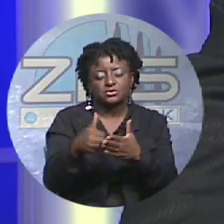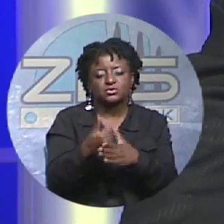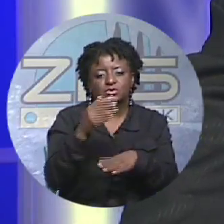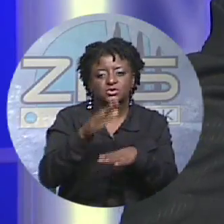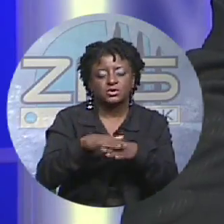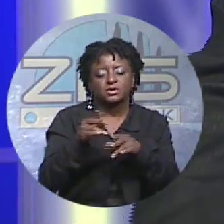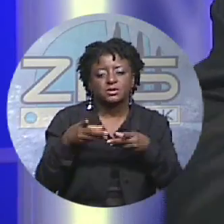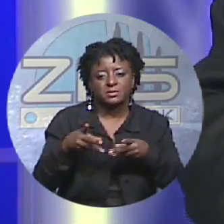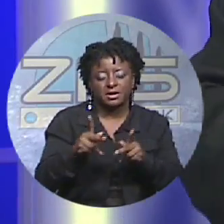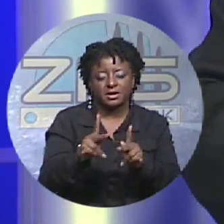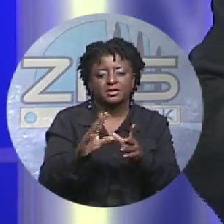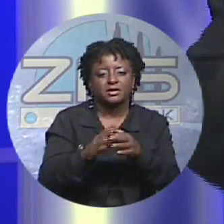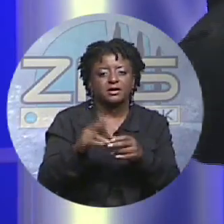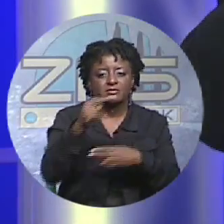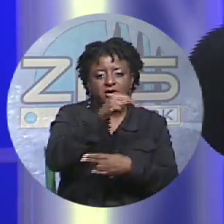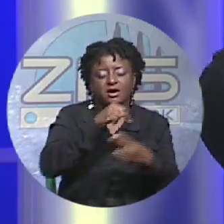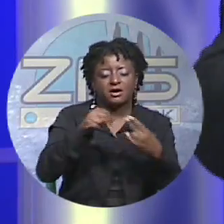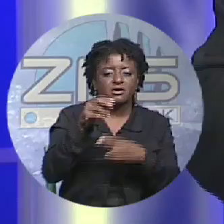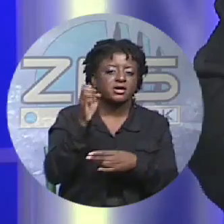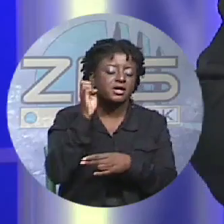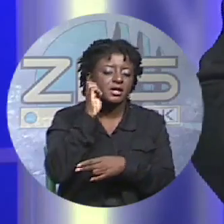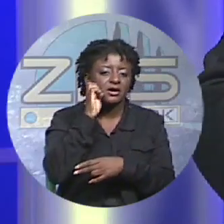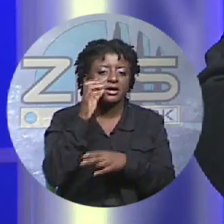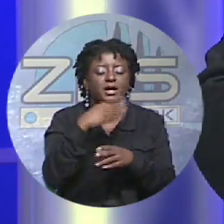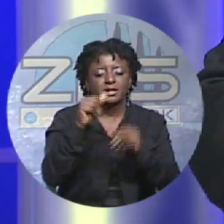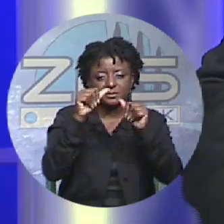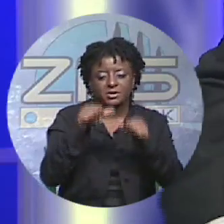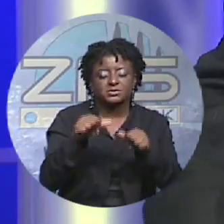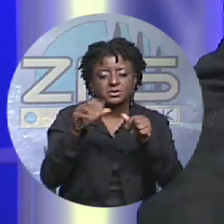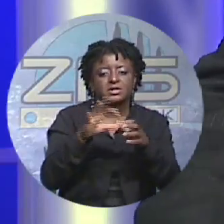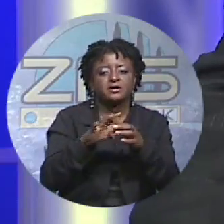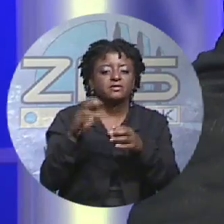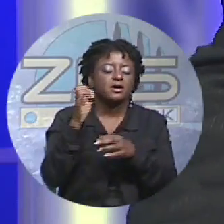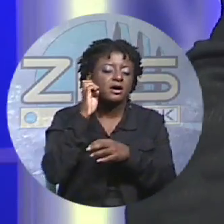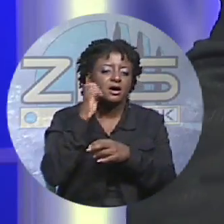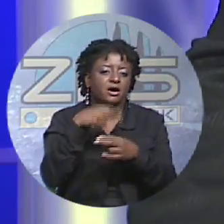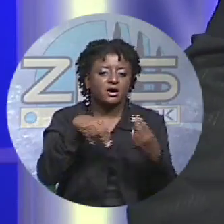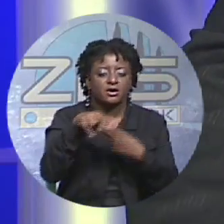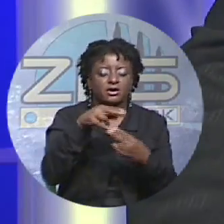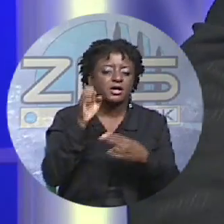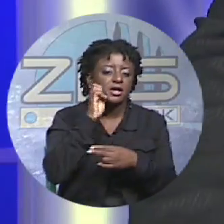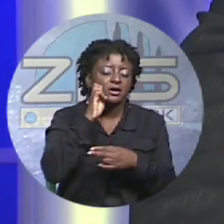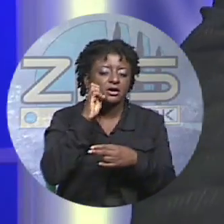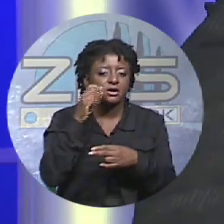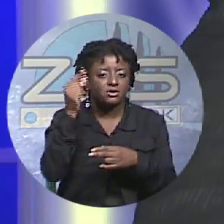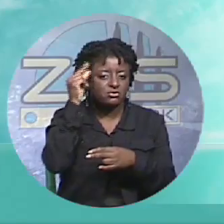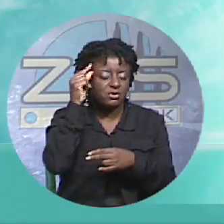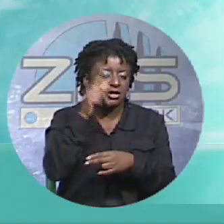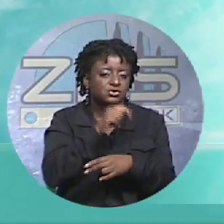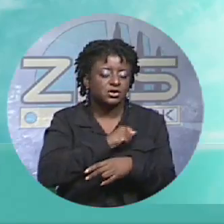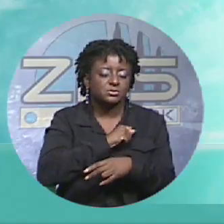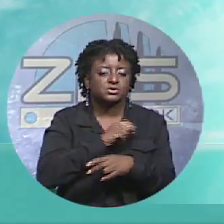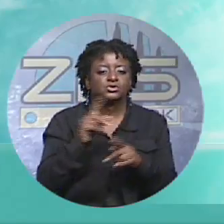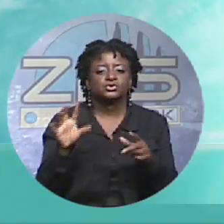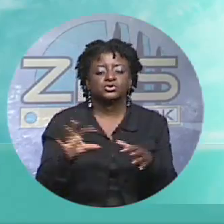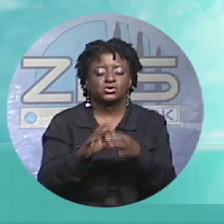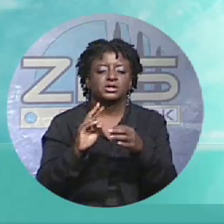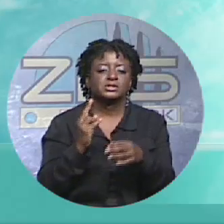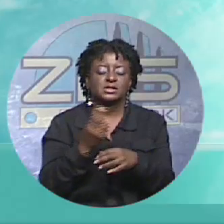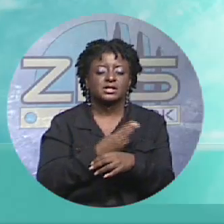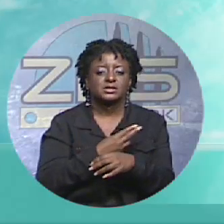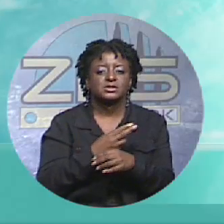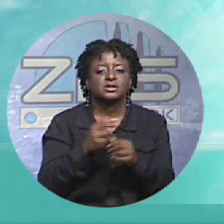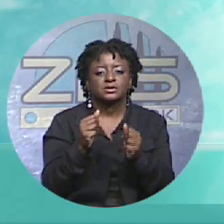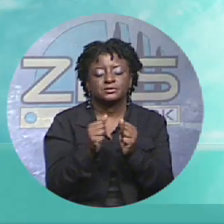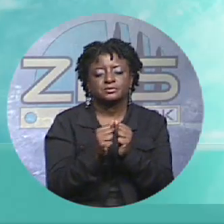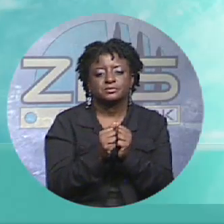of Hurricane Erika, at the possibility of Hurricane Erika, that is, meteorologist Greg Thompson joins us live in the studio with the latest coordinates. Good evening, Greg.